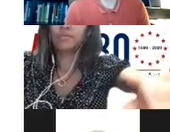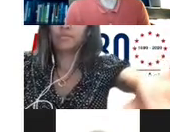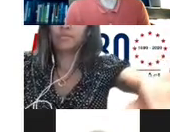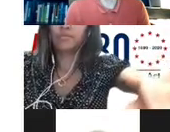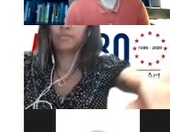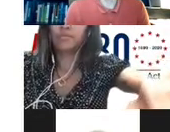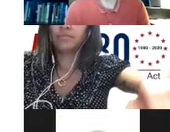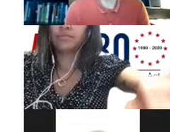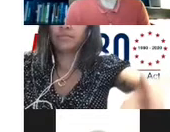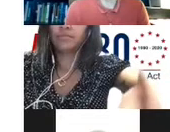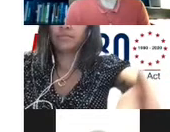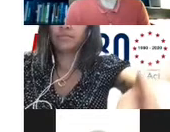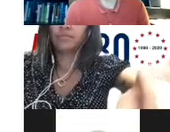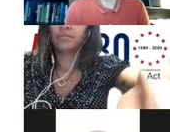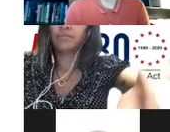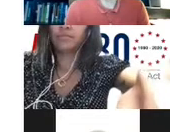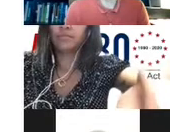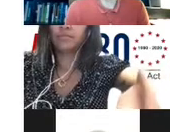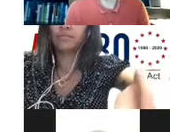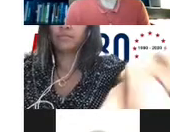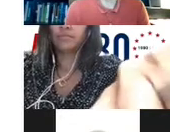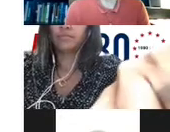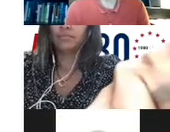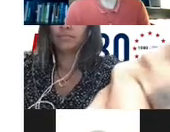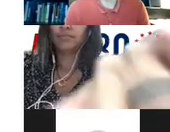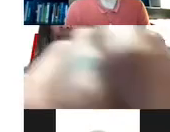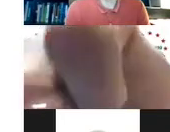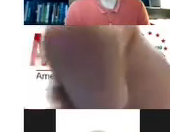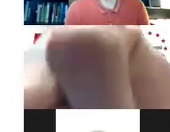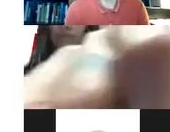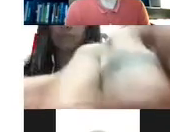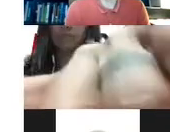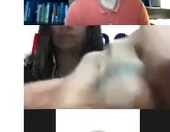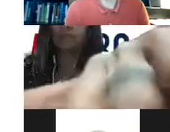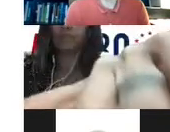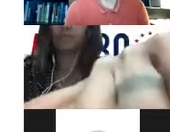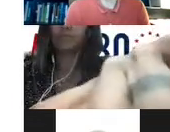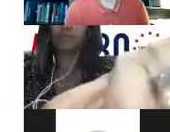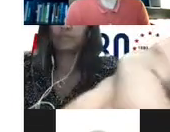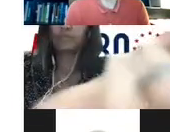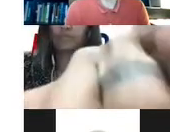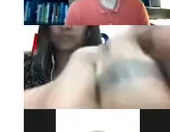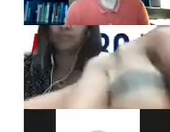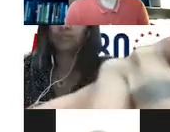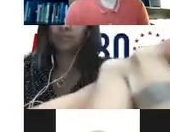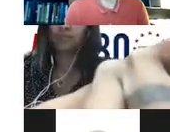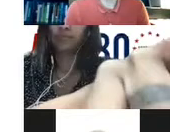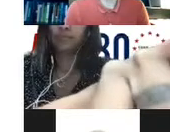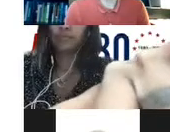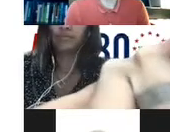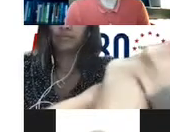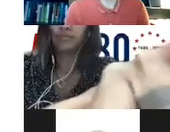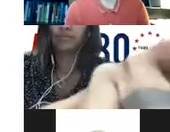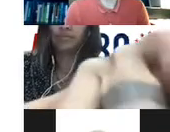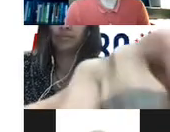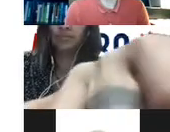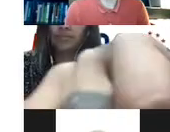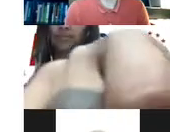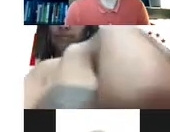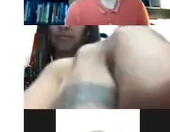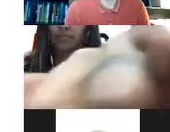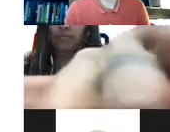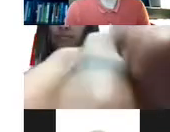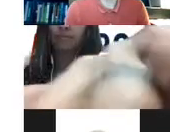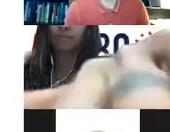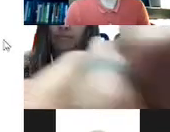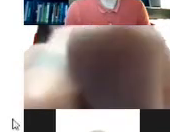from your computer, and that's up to you. Click OK, and you'll see your name changes in the list here, and that's what everyone will see on the meeting, whatever name you put